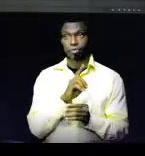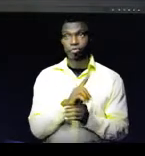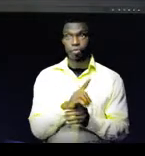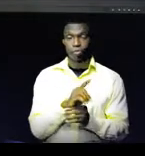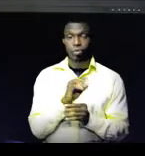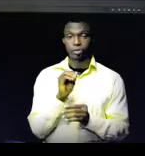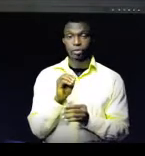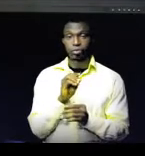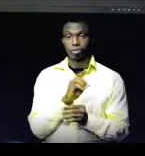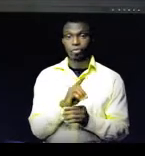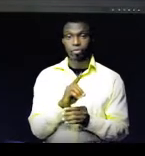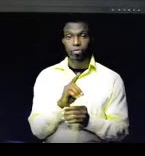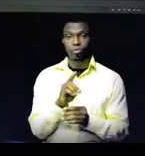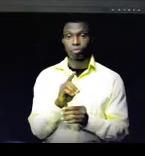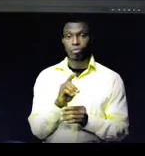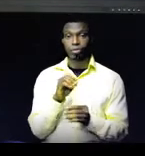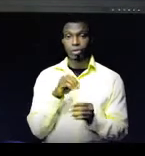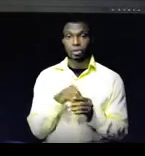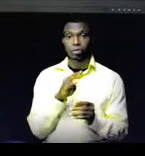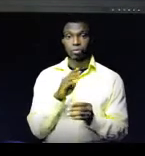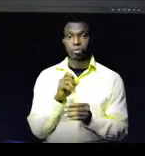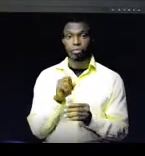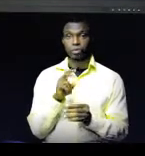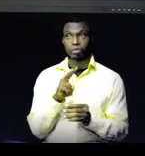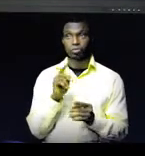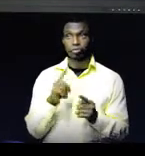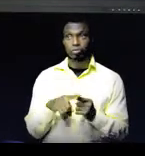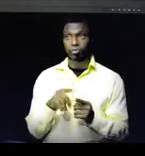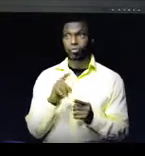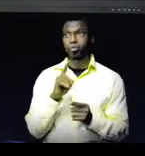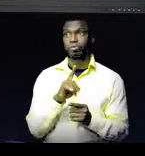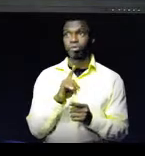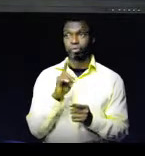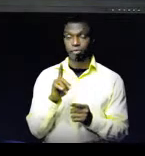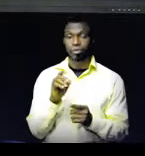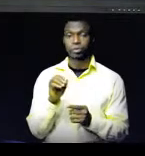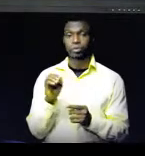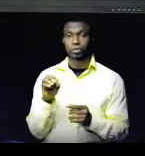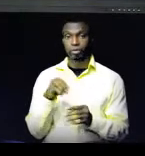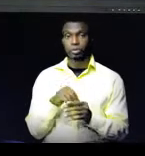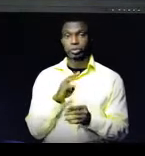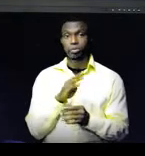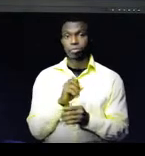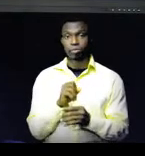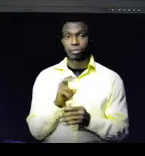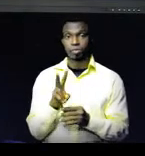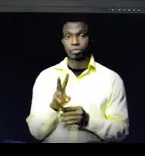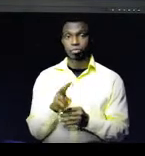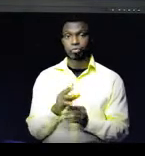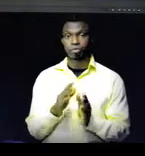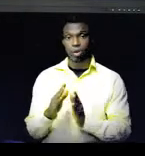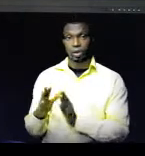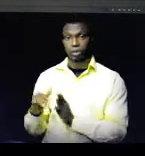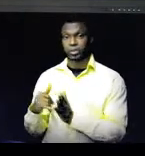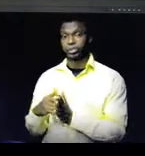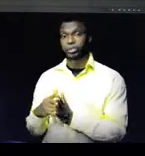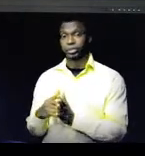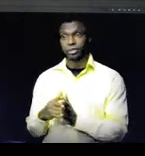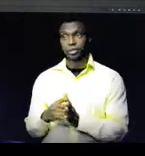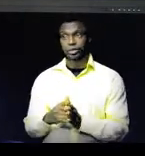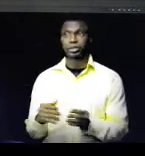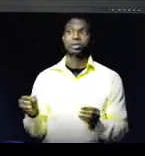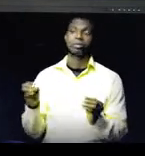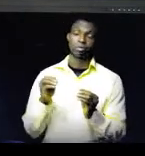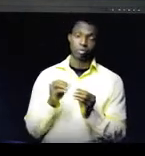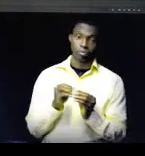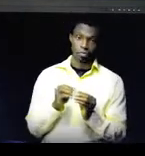in base 2 to 1100 in base 2. So we just arrange it as normal, you know. Now adding